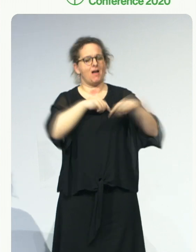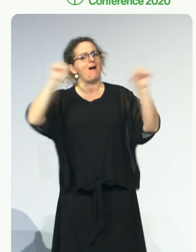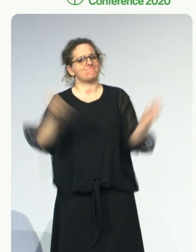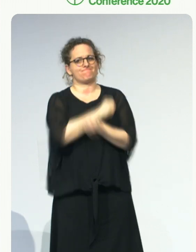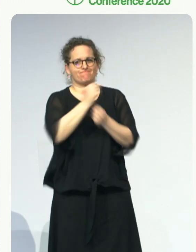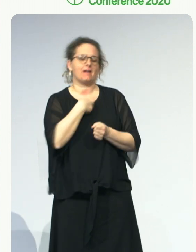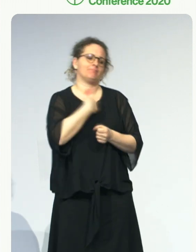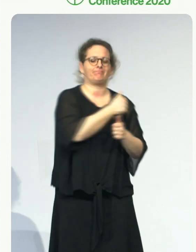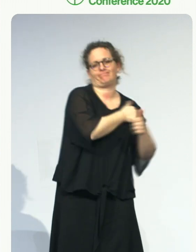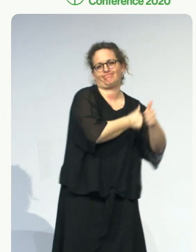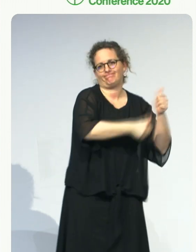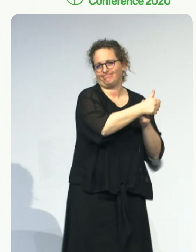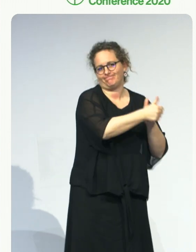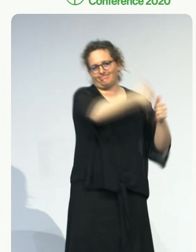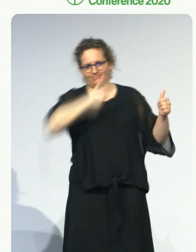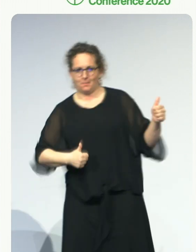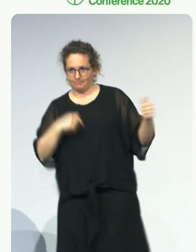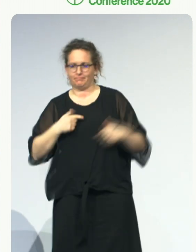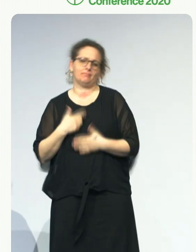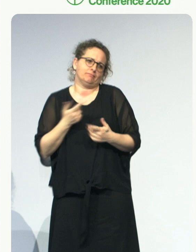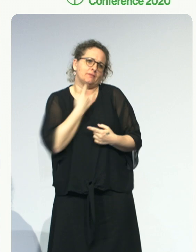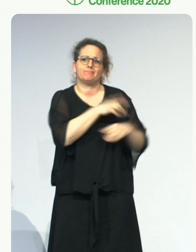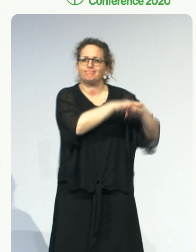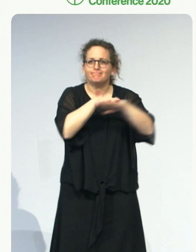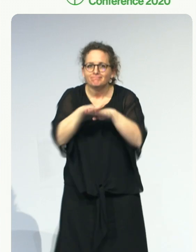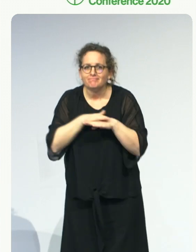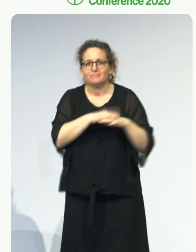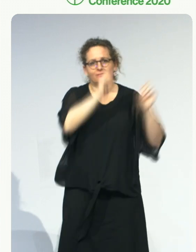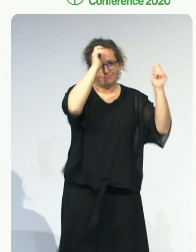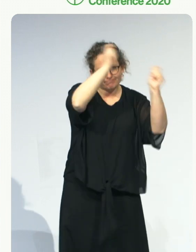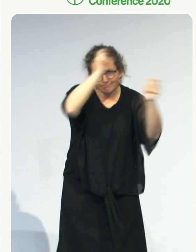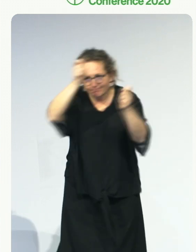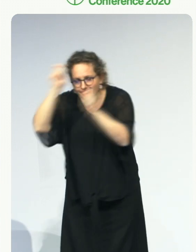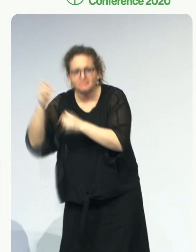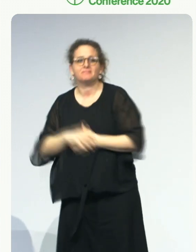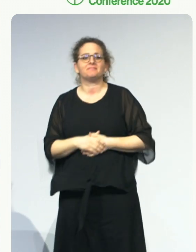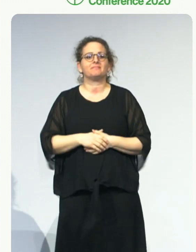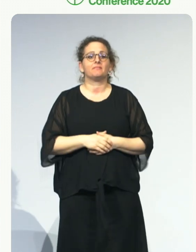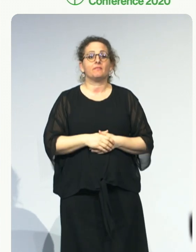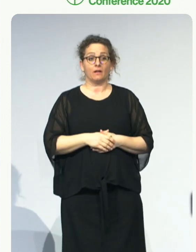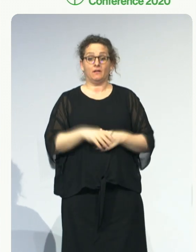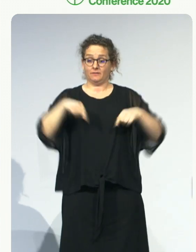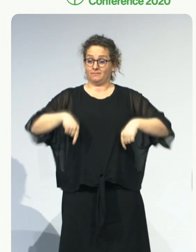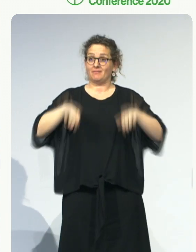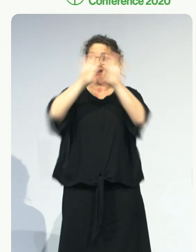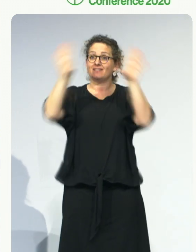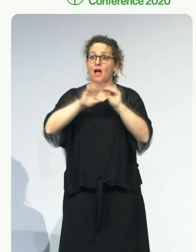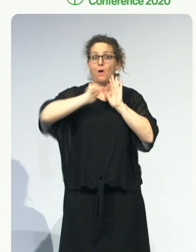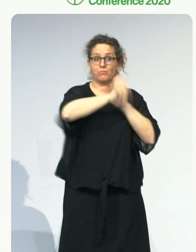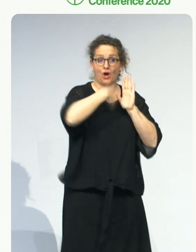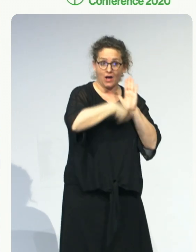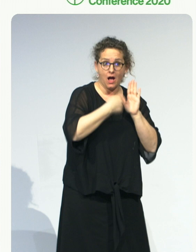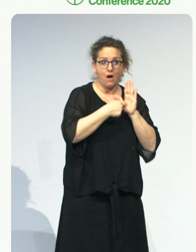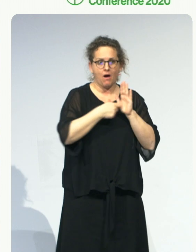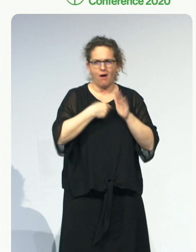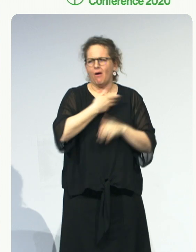The Zero Project Conference has become a highly recognized event, bringing together people from